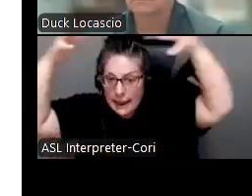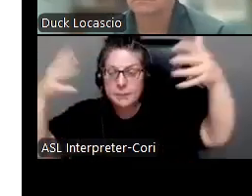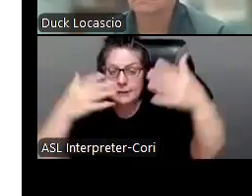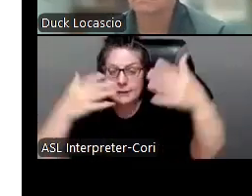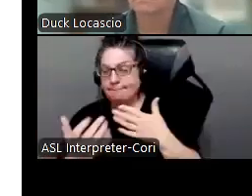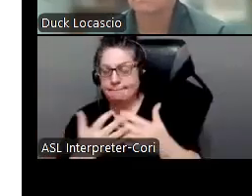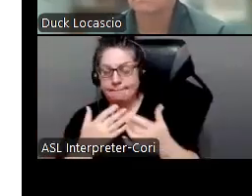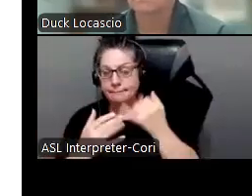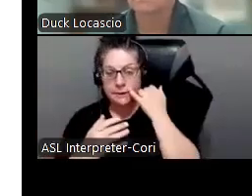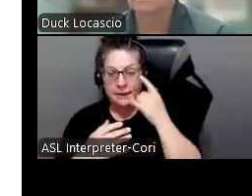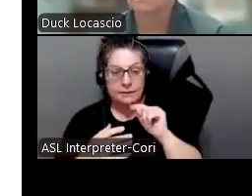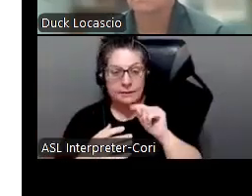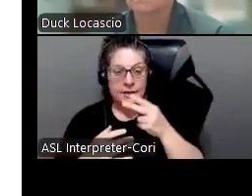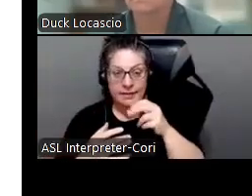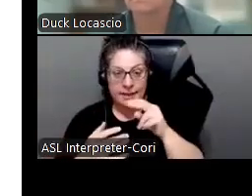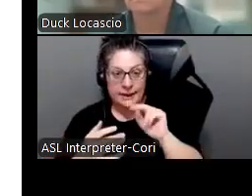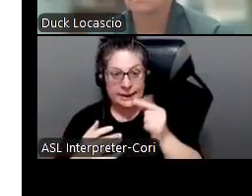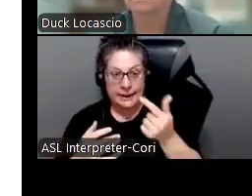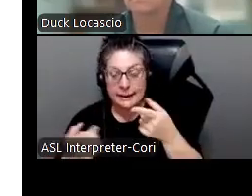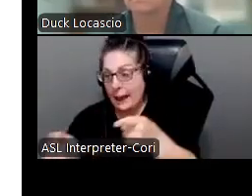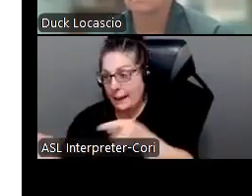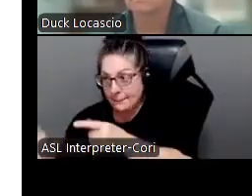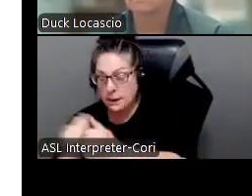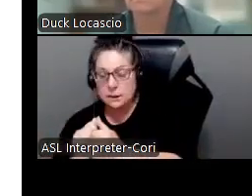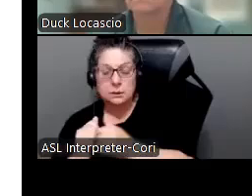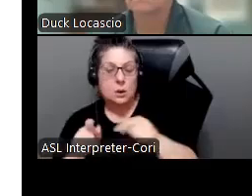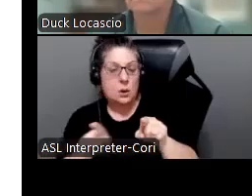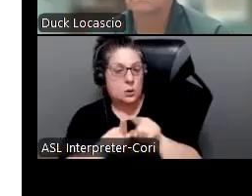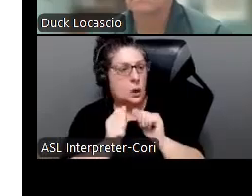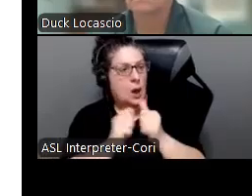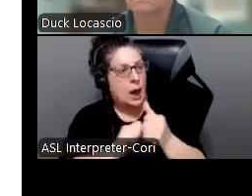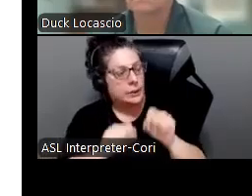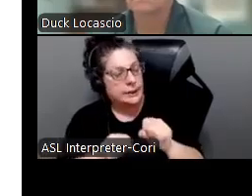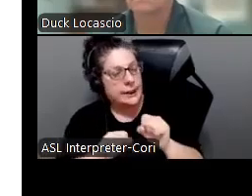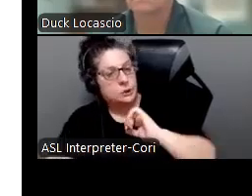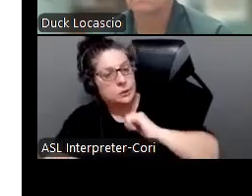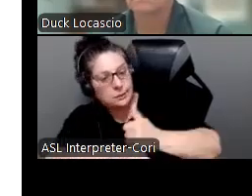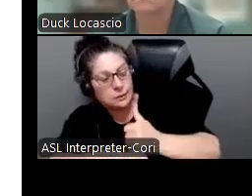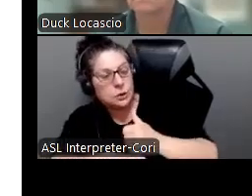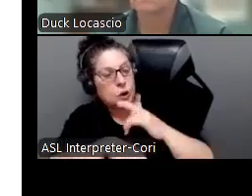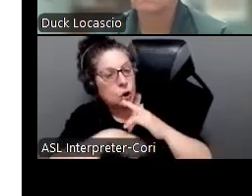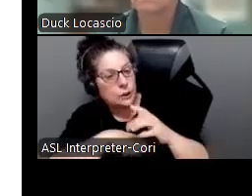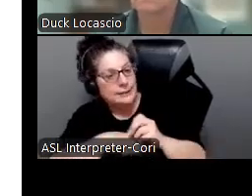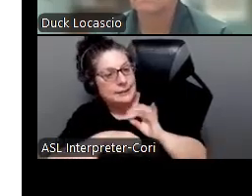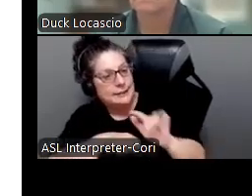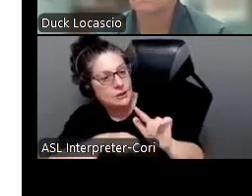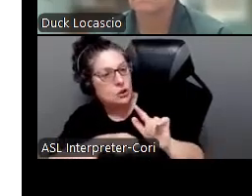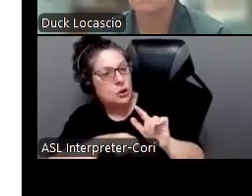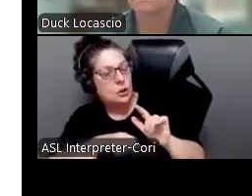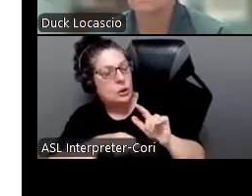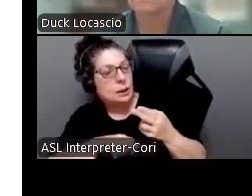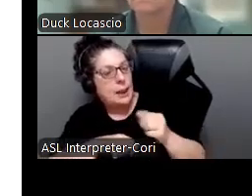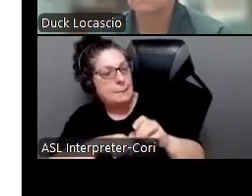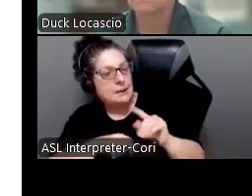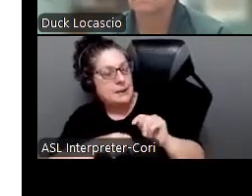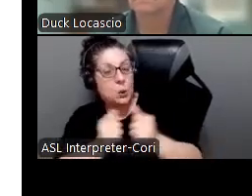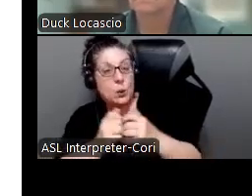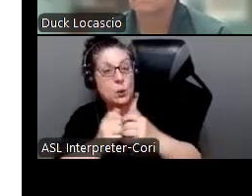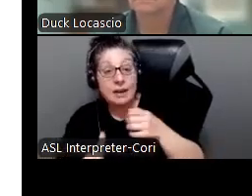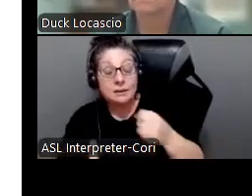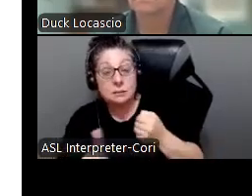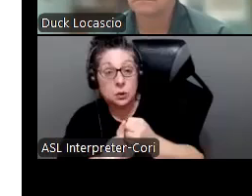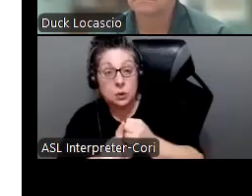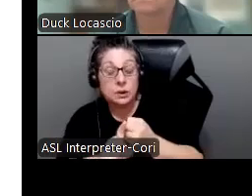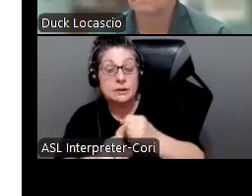of thinning, and at what point can you implement early successional habitat without impacting forest